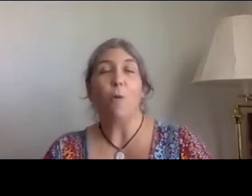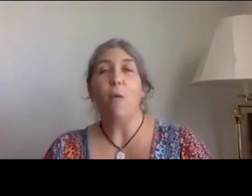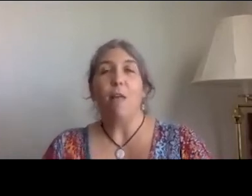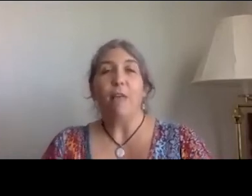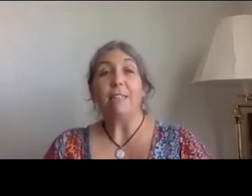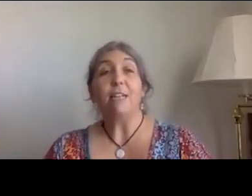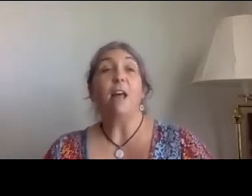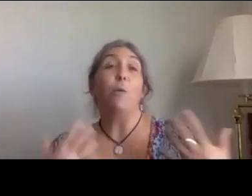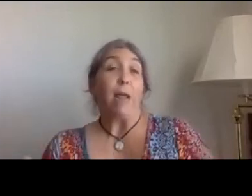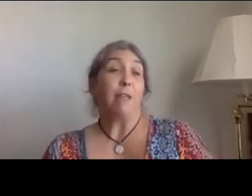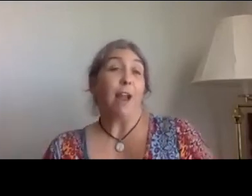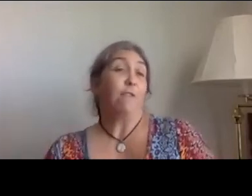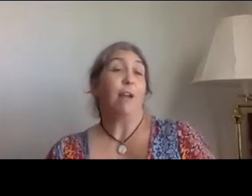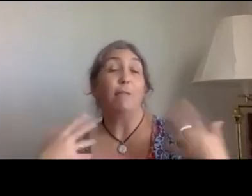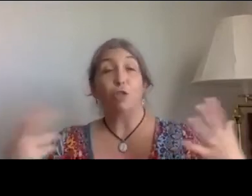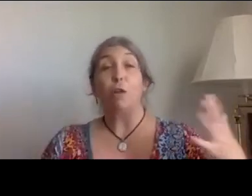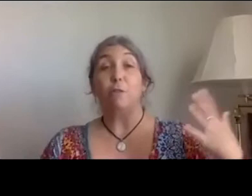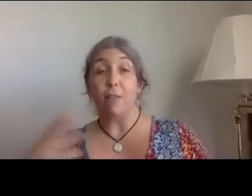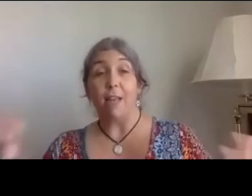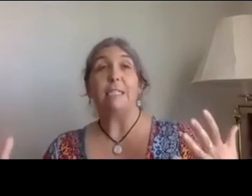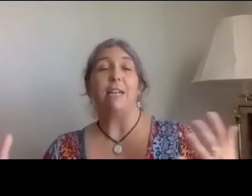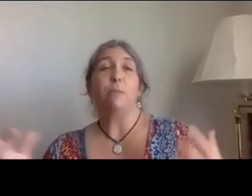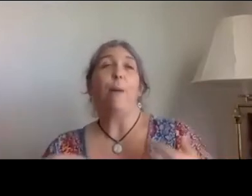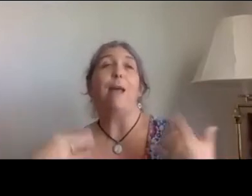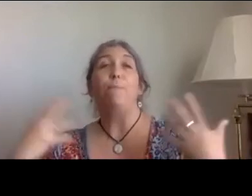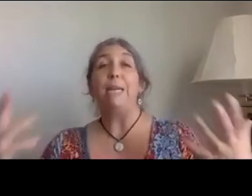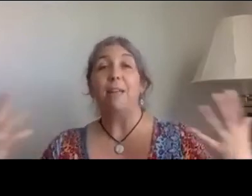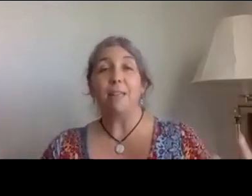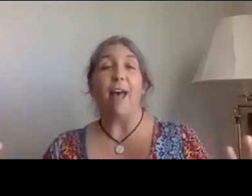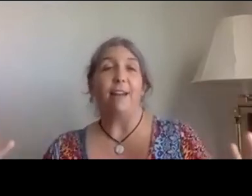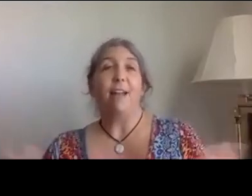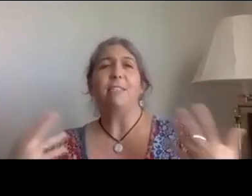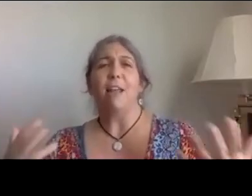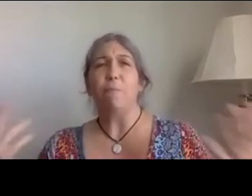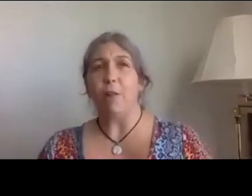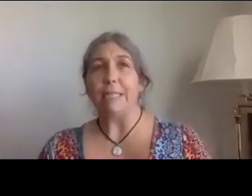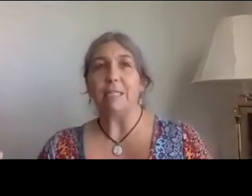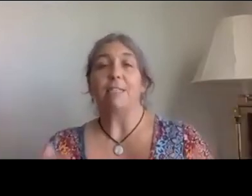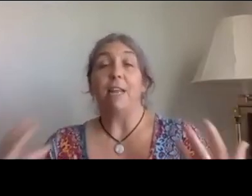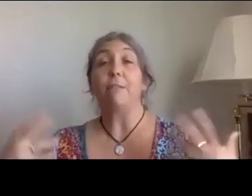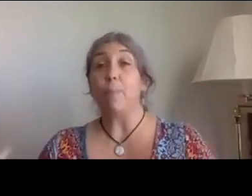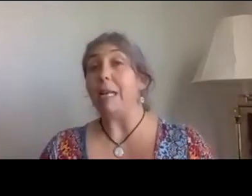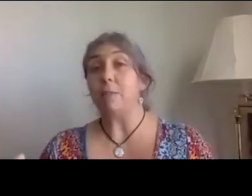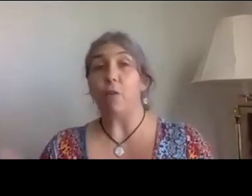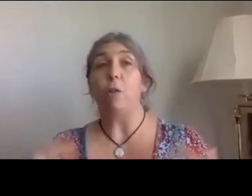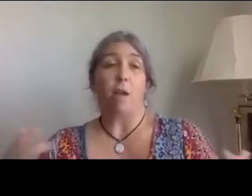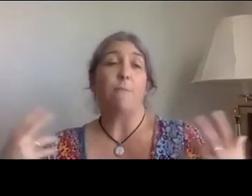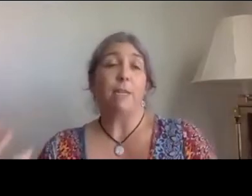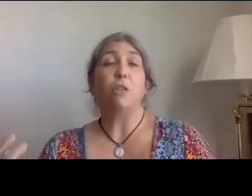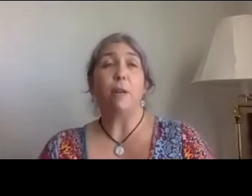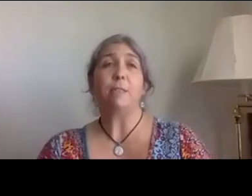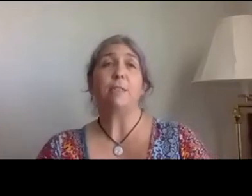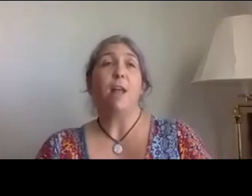So that's another way that I've kind of juggled things, is by being that safe place, that safe space for a lot